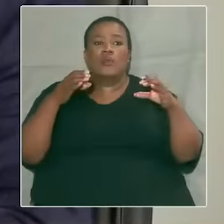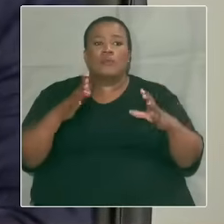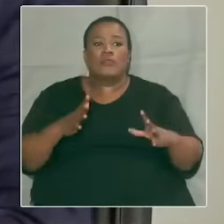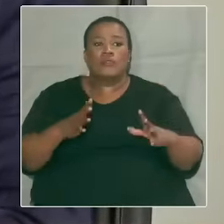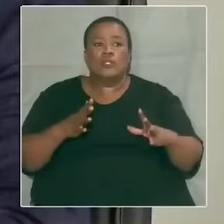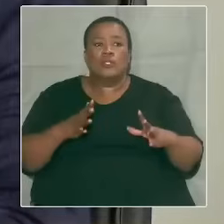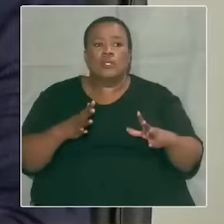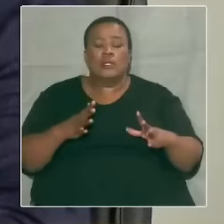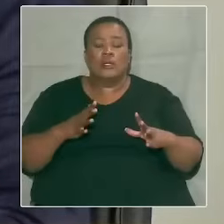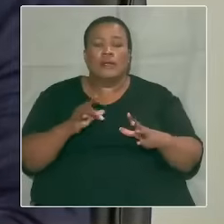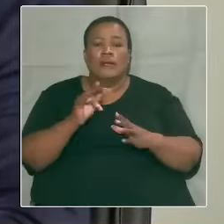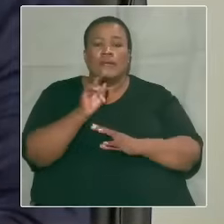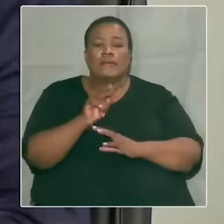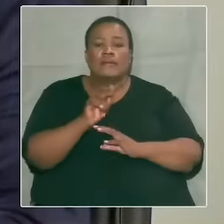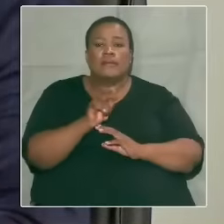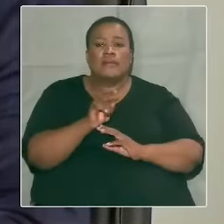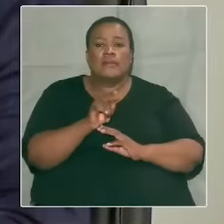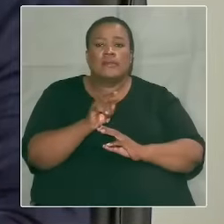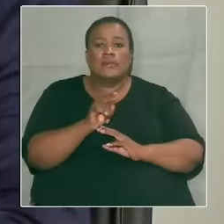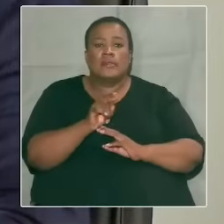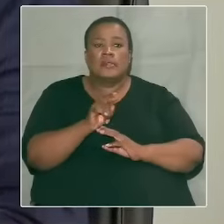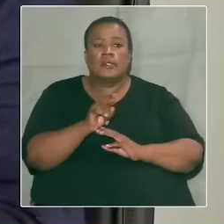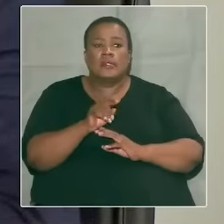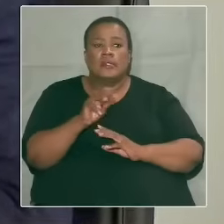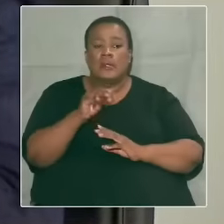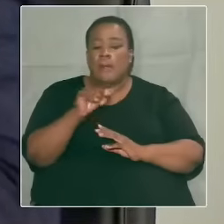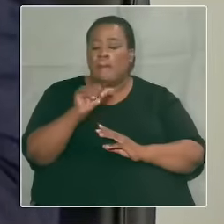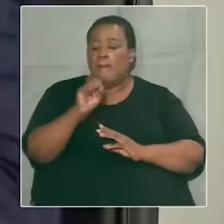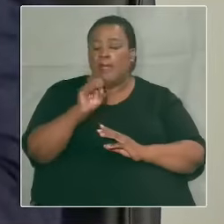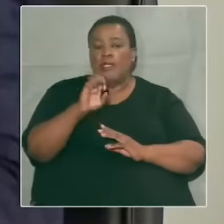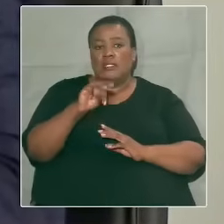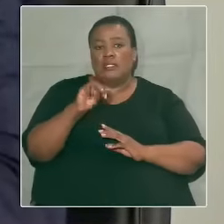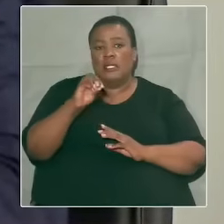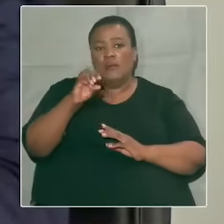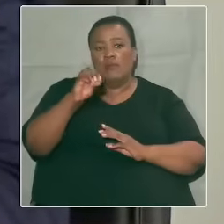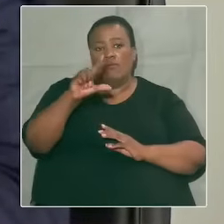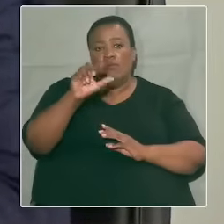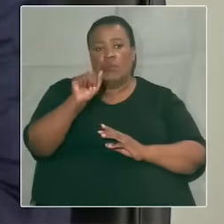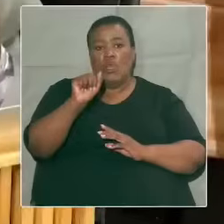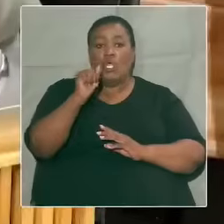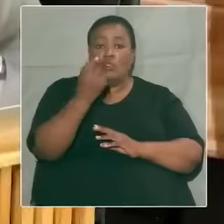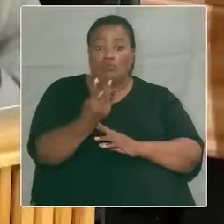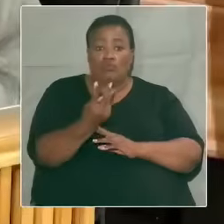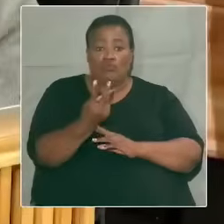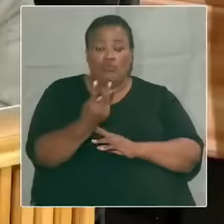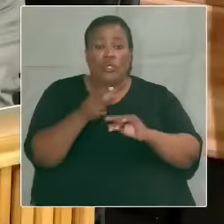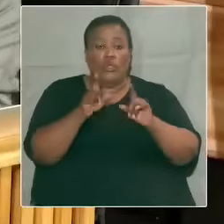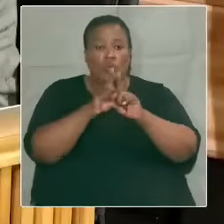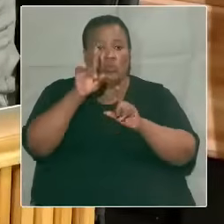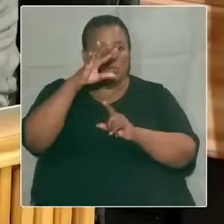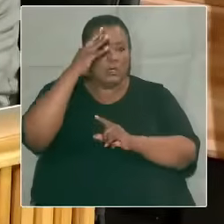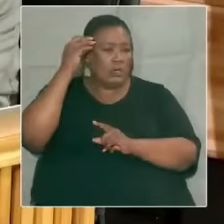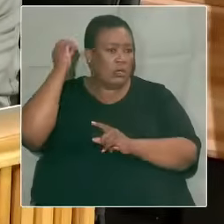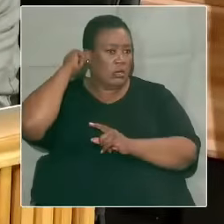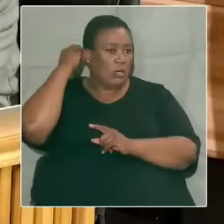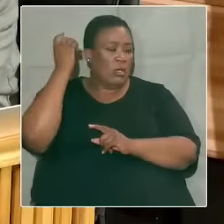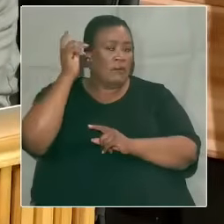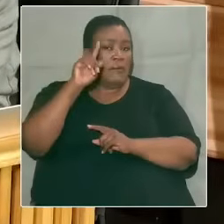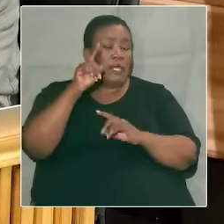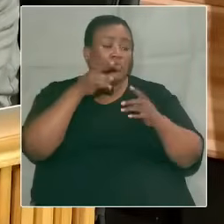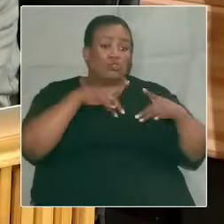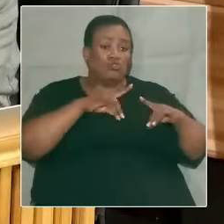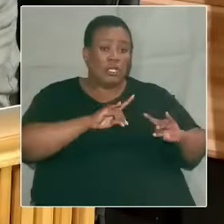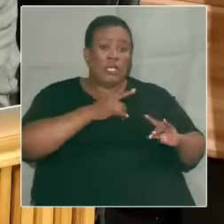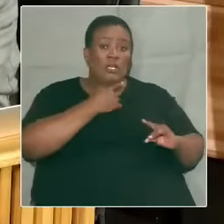go to it's Masemola 2, ne? Yes. And also bearing in mind what the chair's